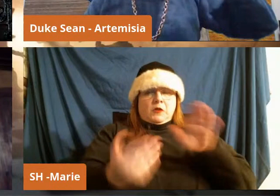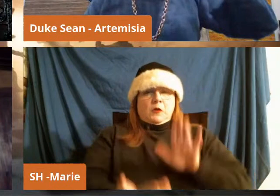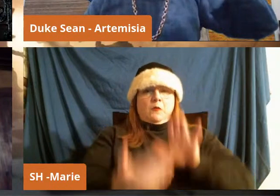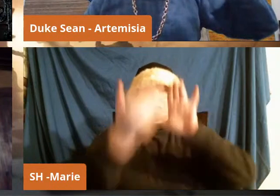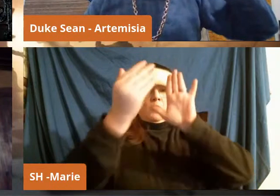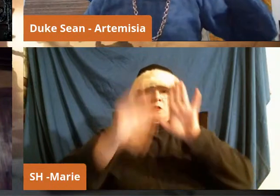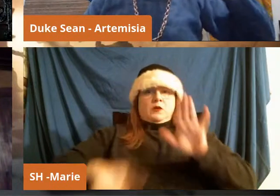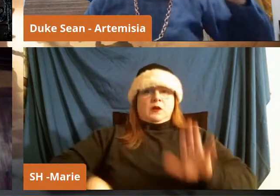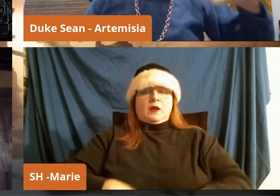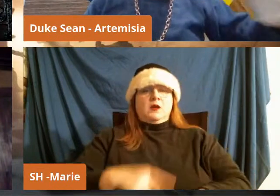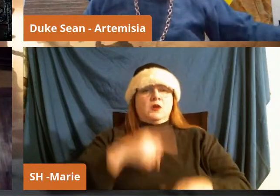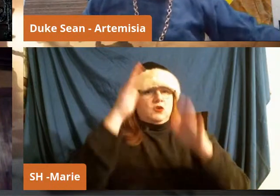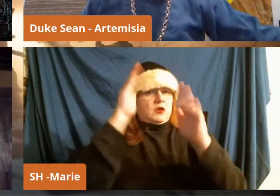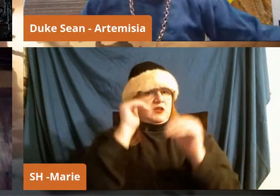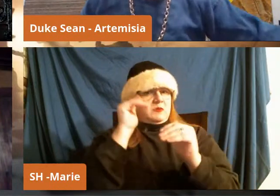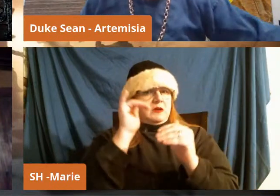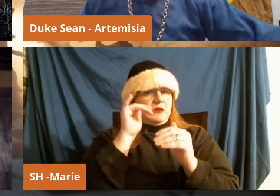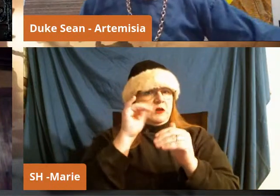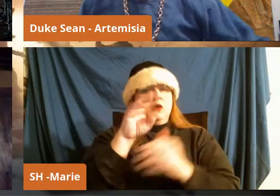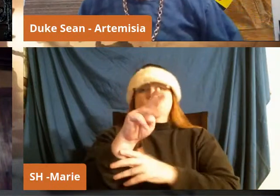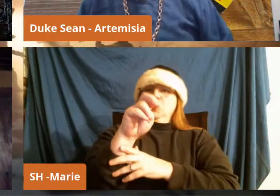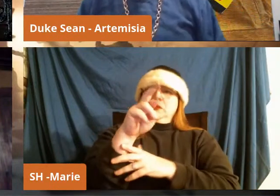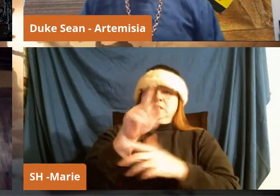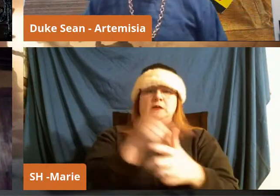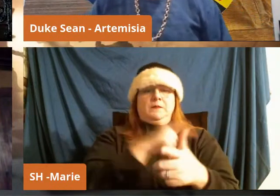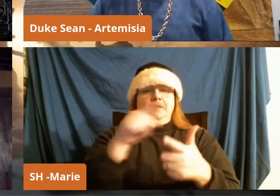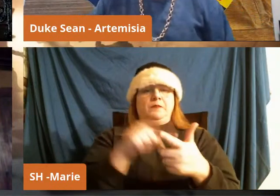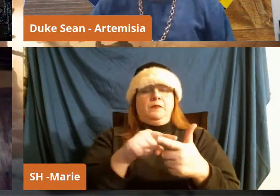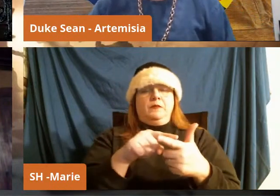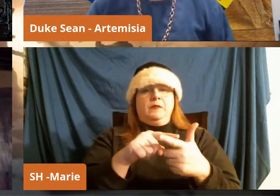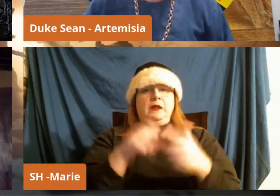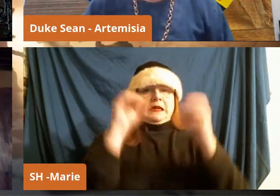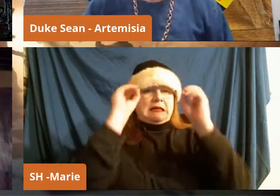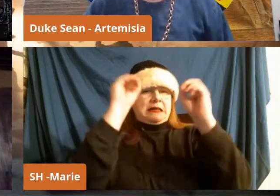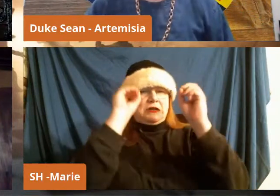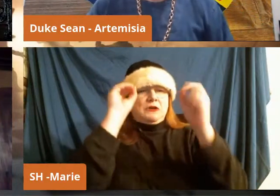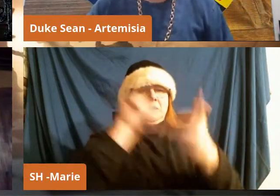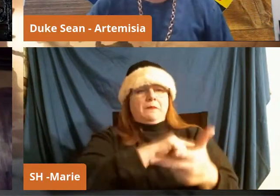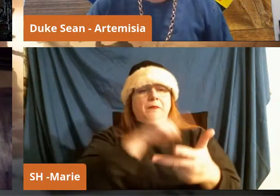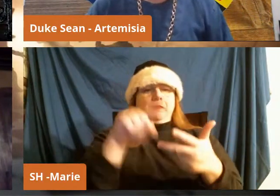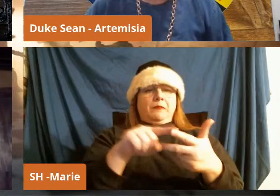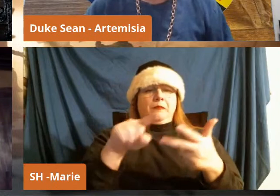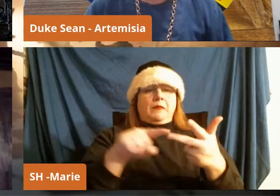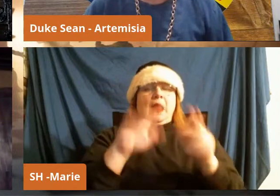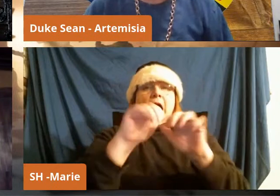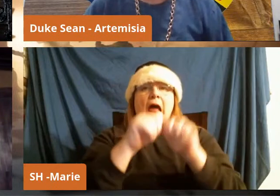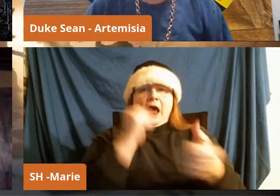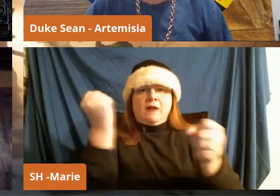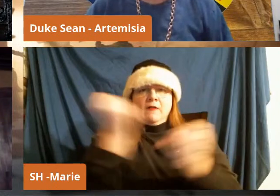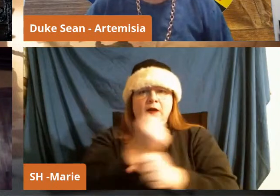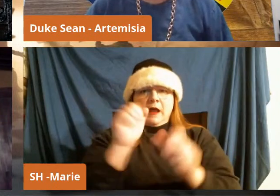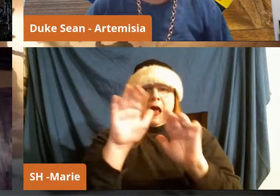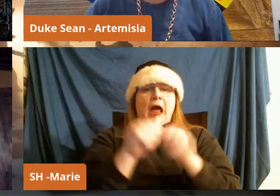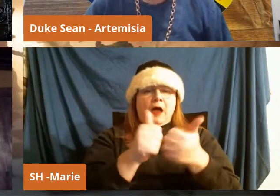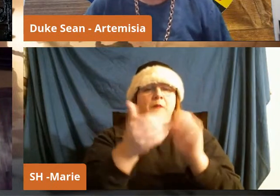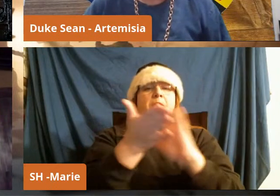should expect the courtesy, someone who can teach them things, how to fight, how to be a peer.